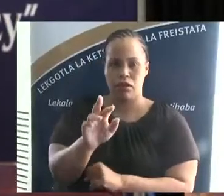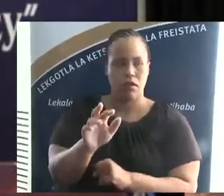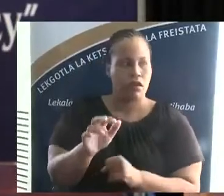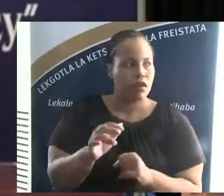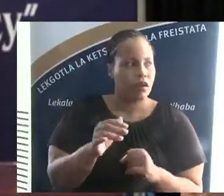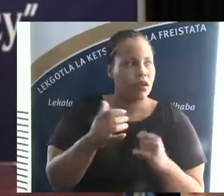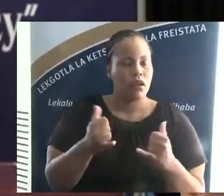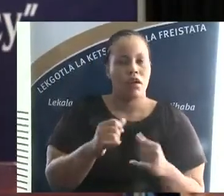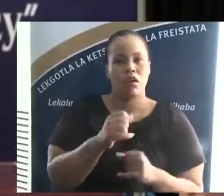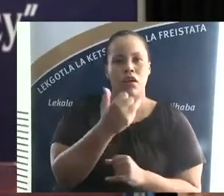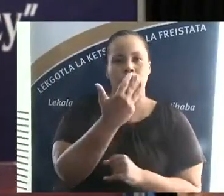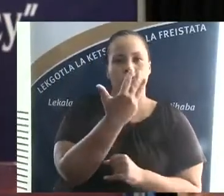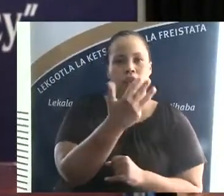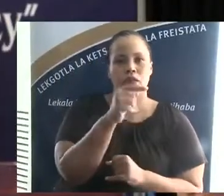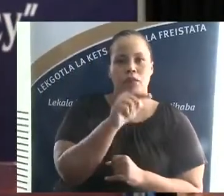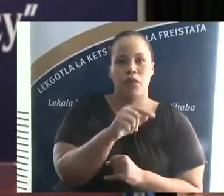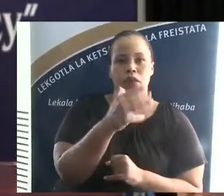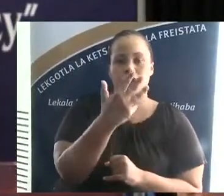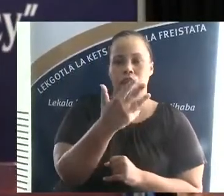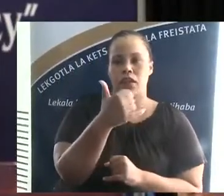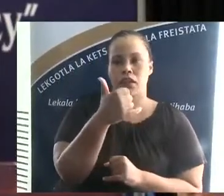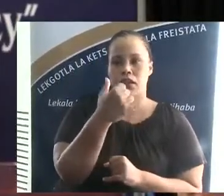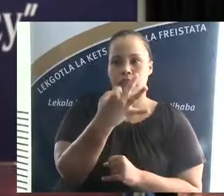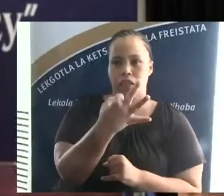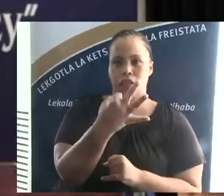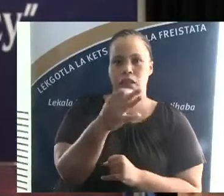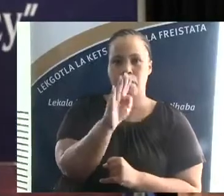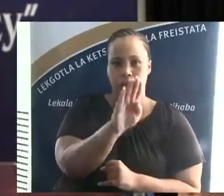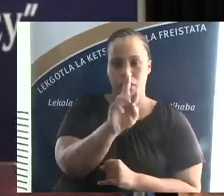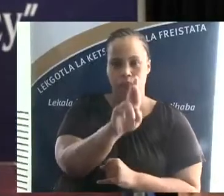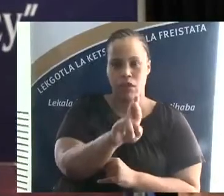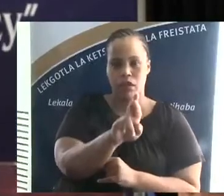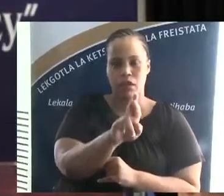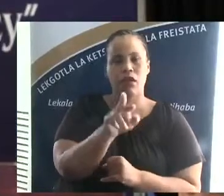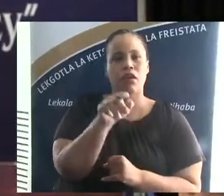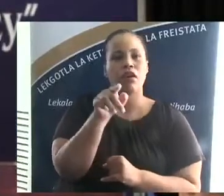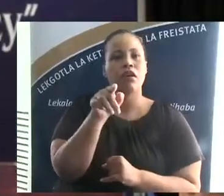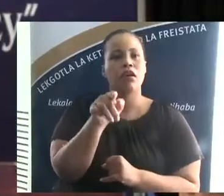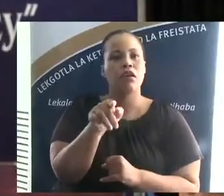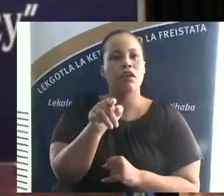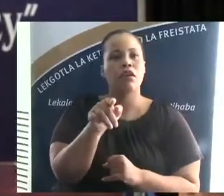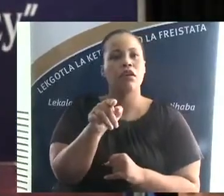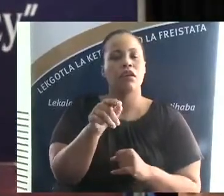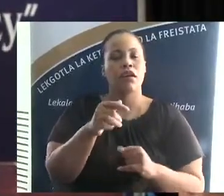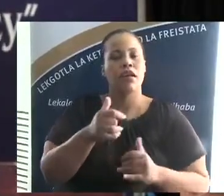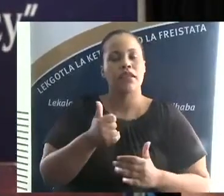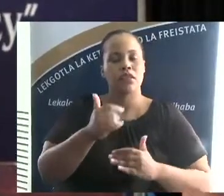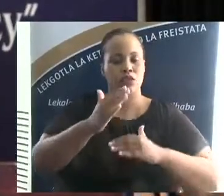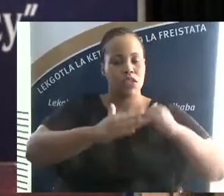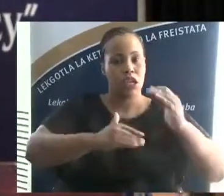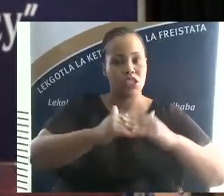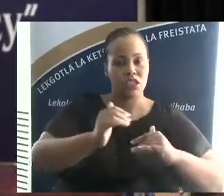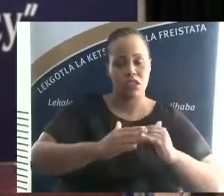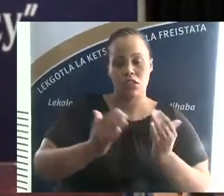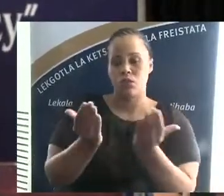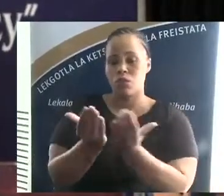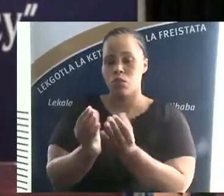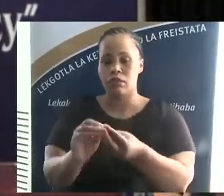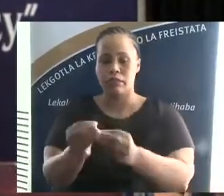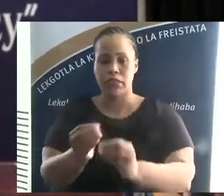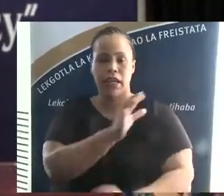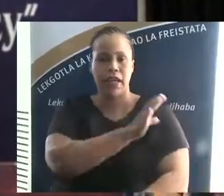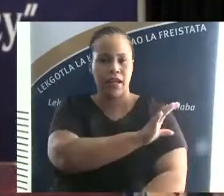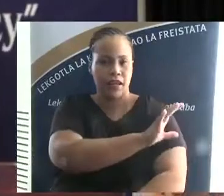8.939 billion. Madam Speaker, these grants fund infrastructure projects such as construction, maintenance of schools,